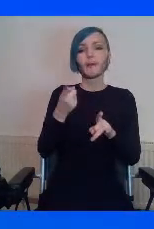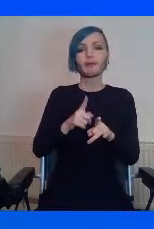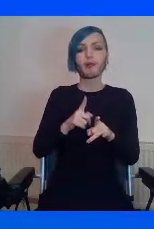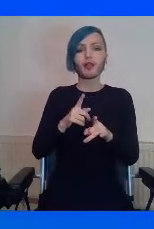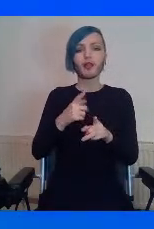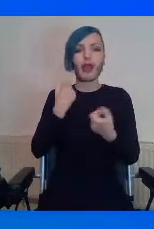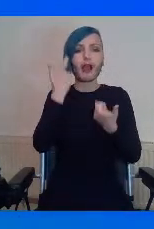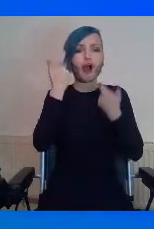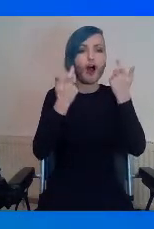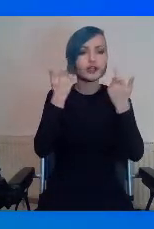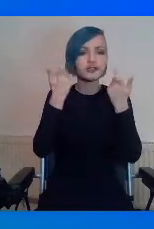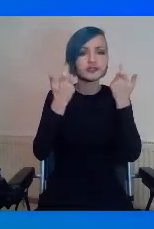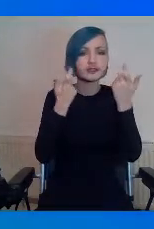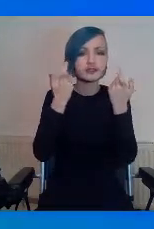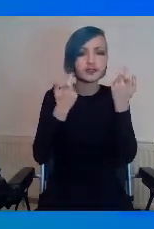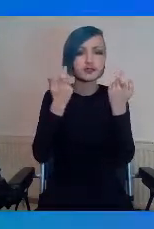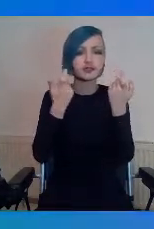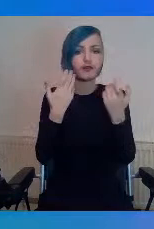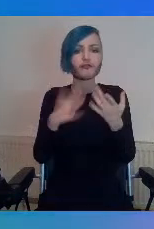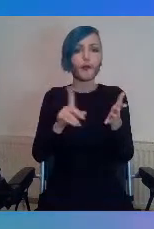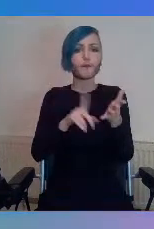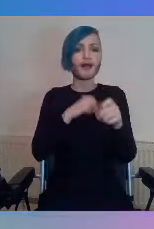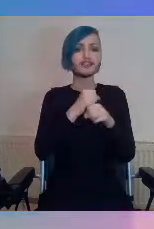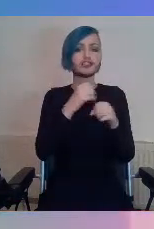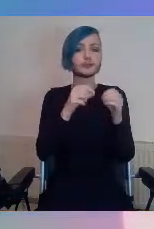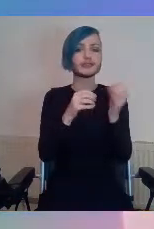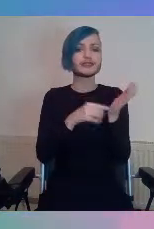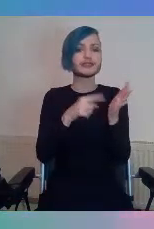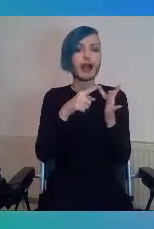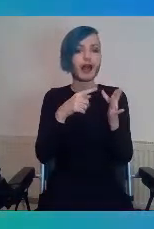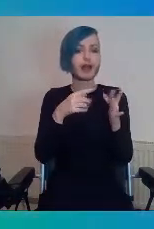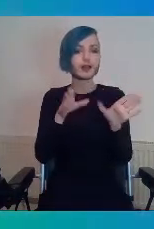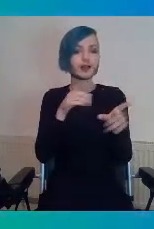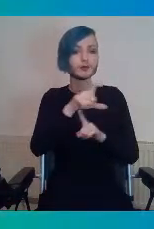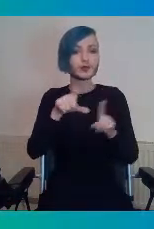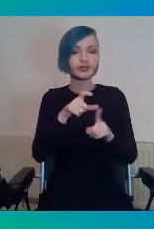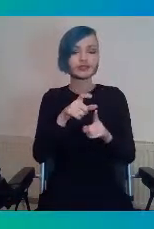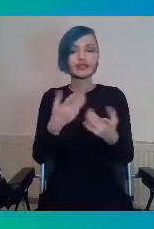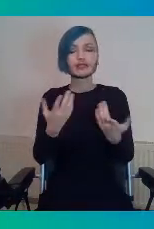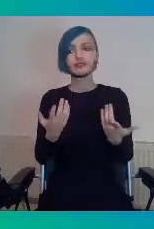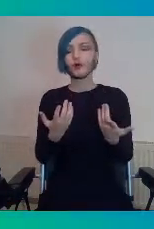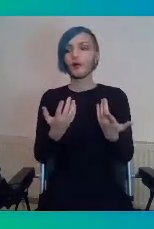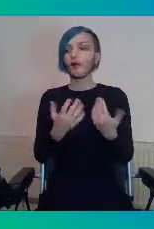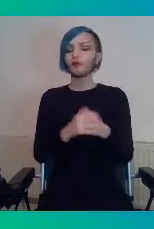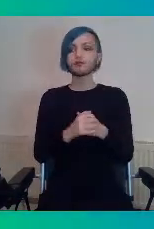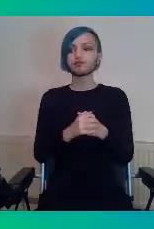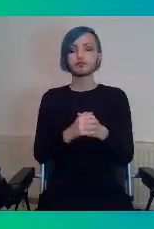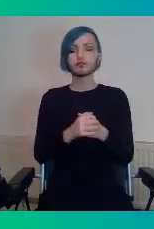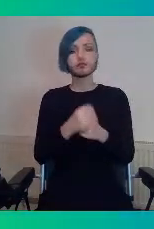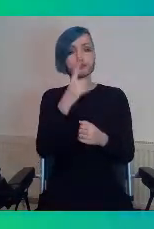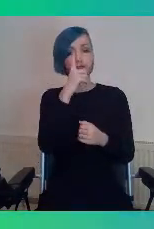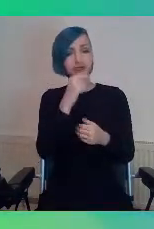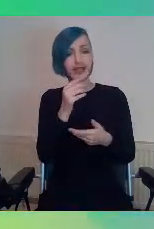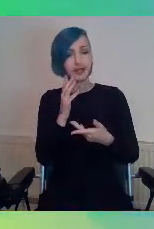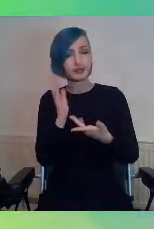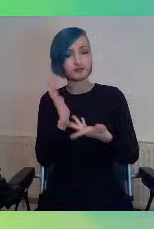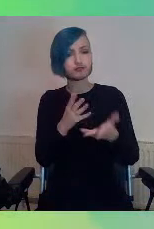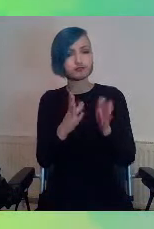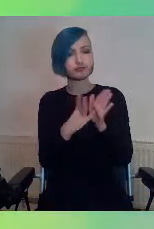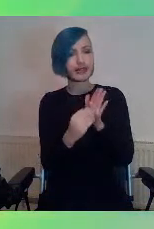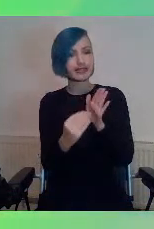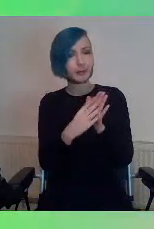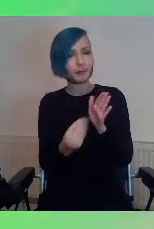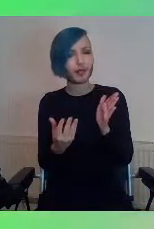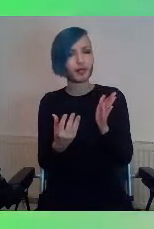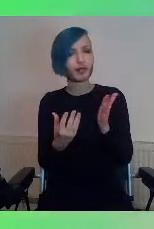from the LGBTI community. Have you got sort of, like, what are instances where this has happened that can really illustrate what you're